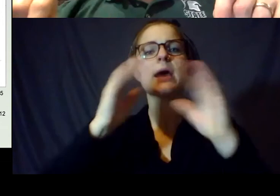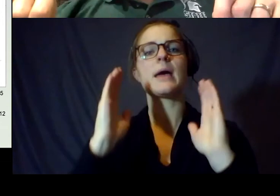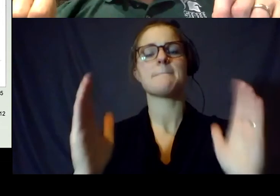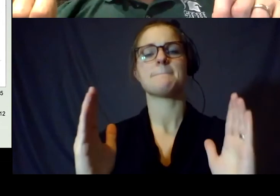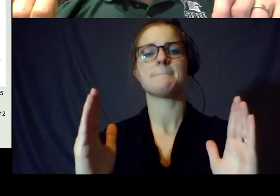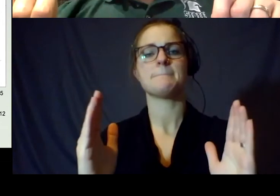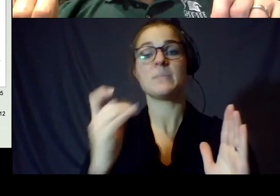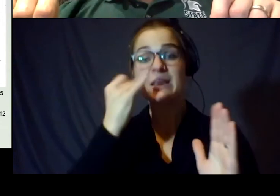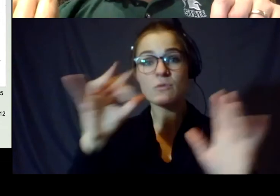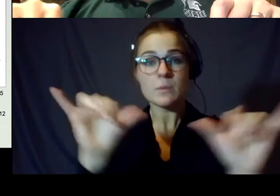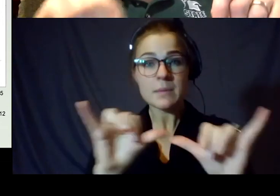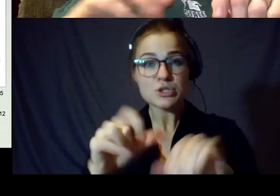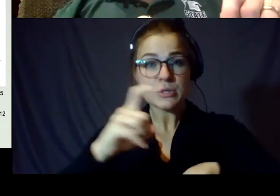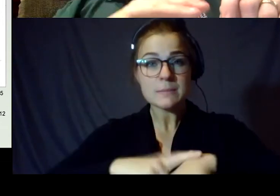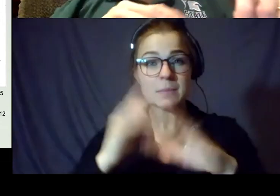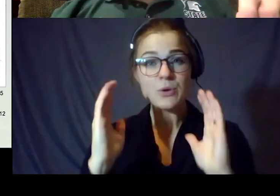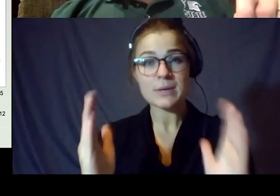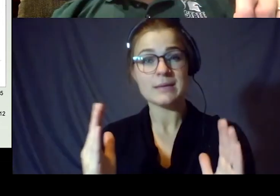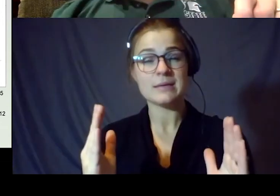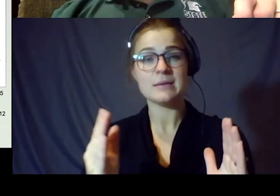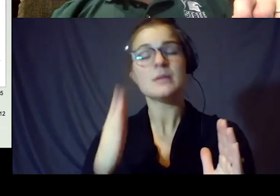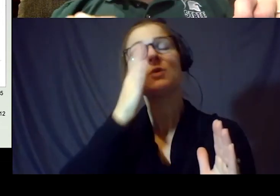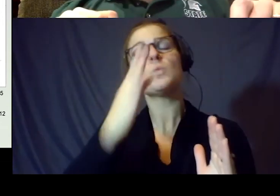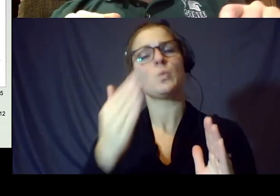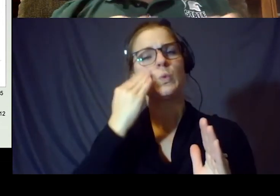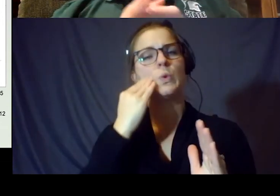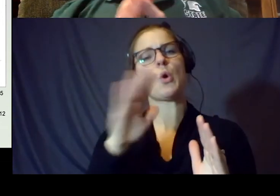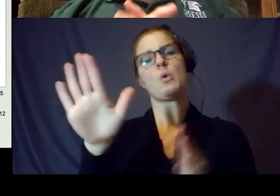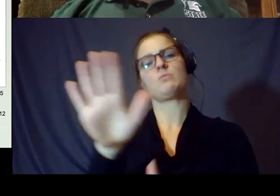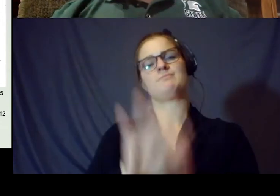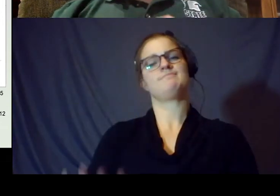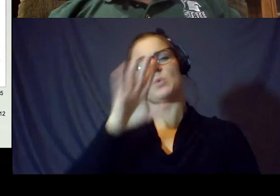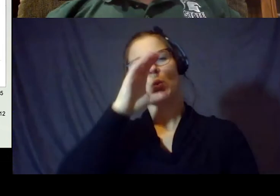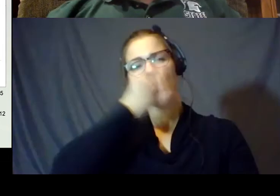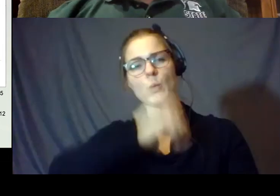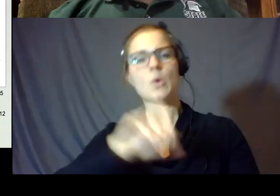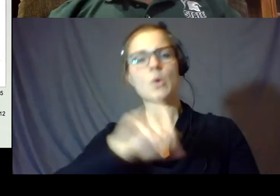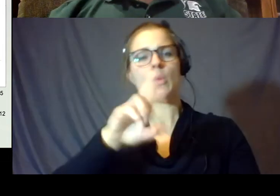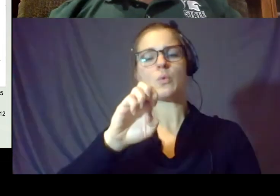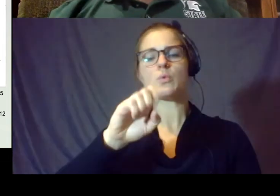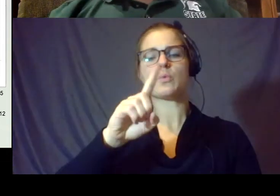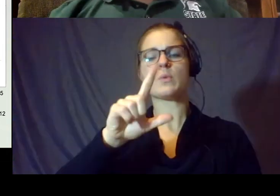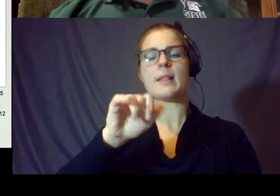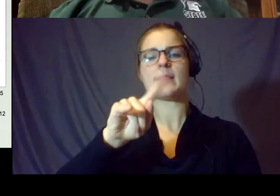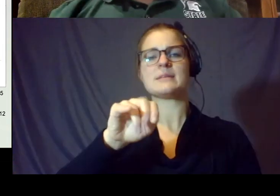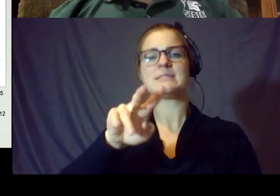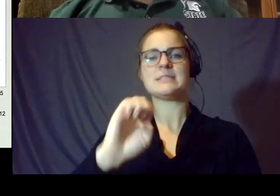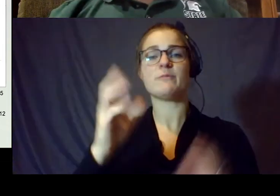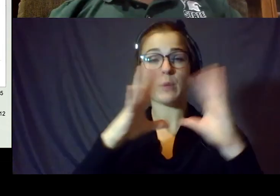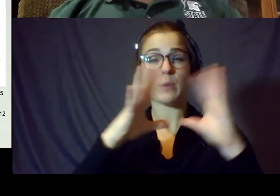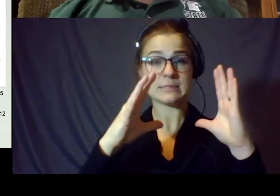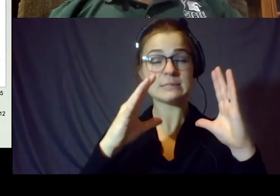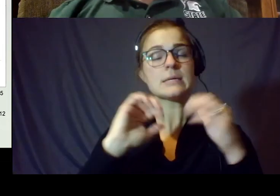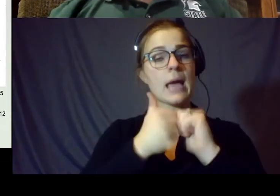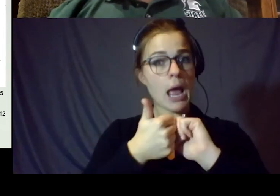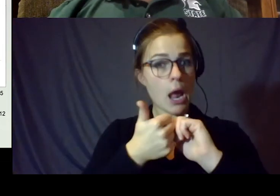the period, we will know the relative brightness. All we need to do to know the absolute brightness is to measure the distance to some of